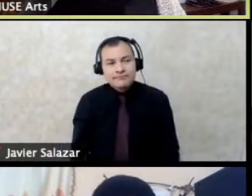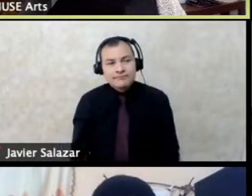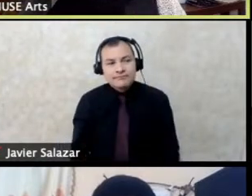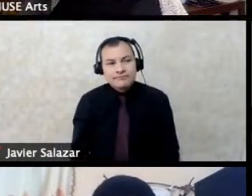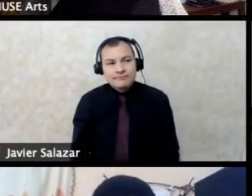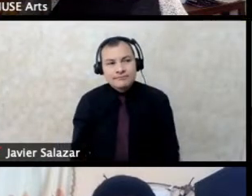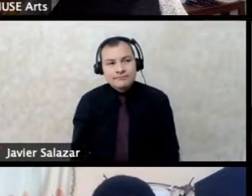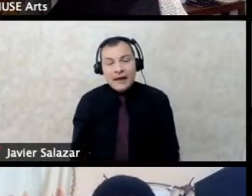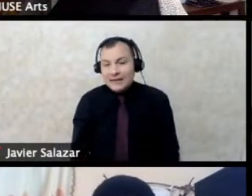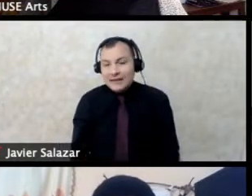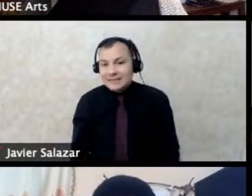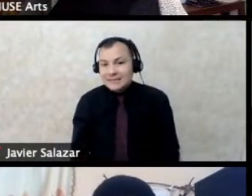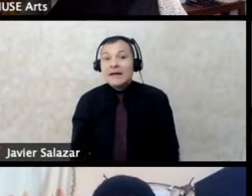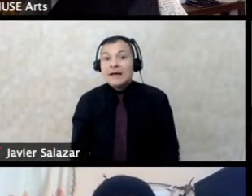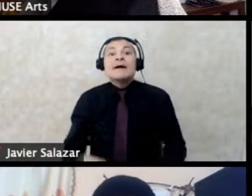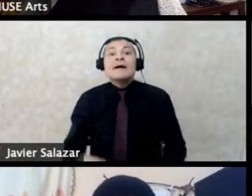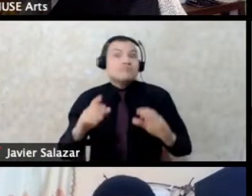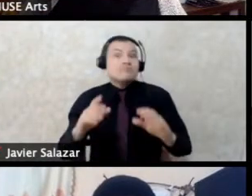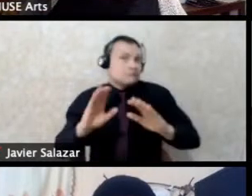que efectivamente